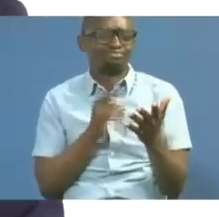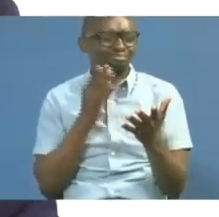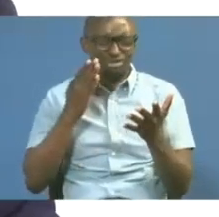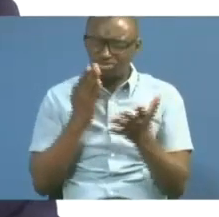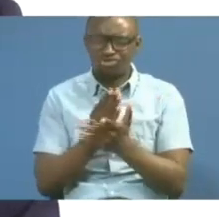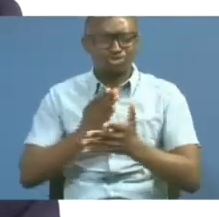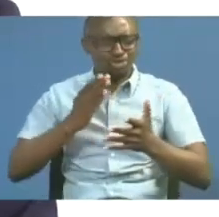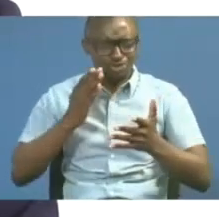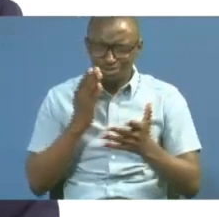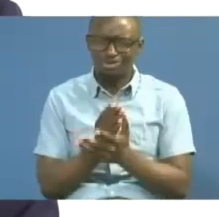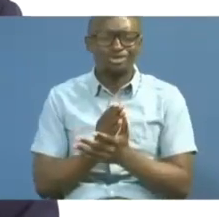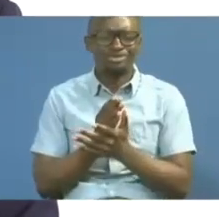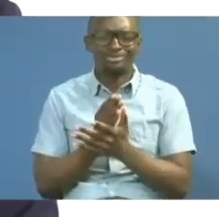would